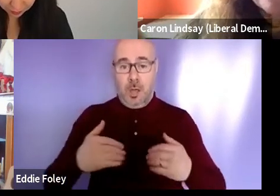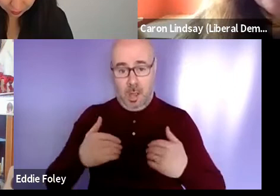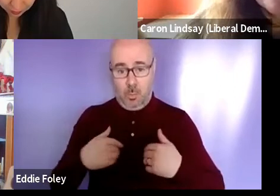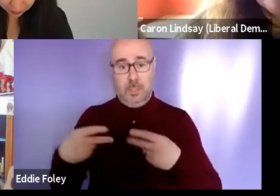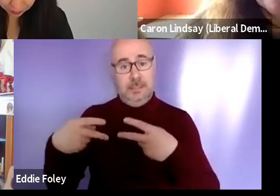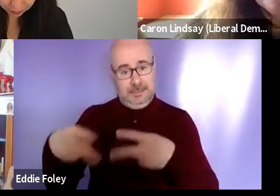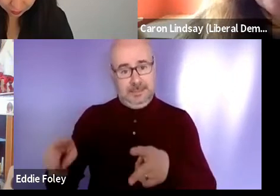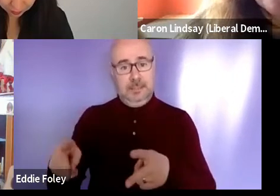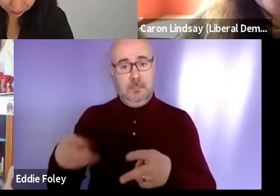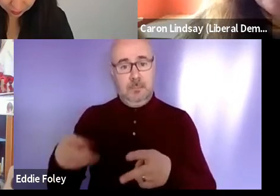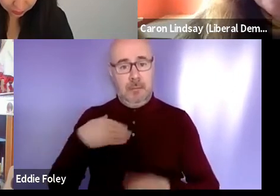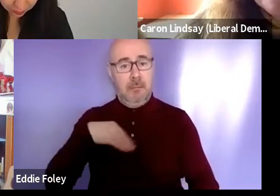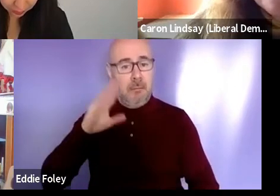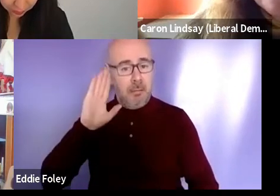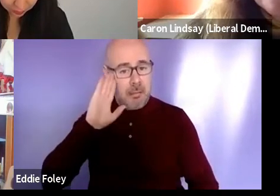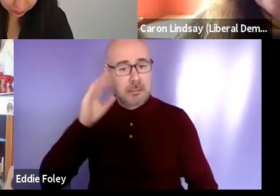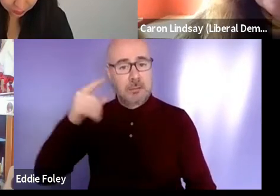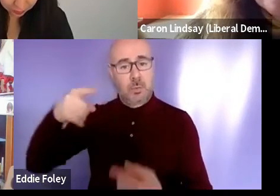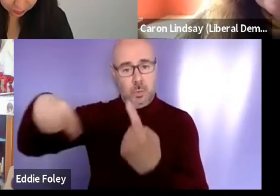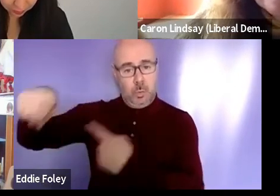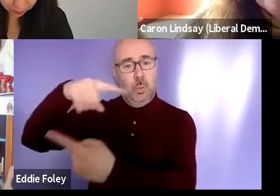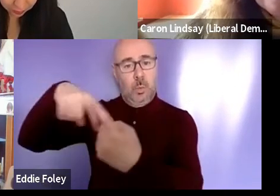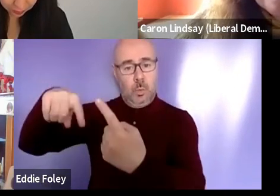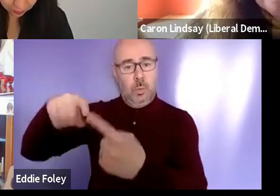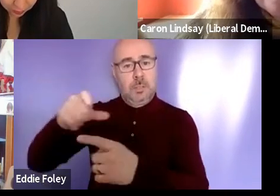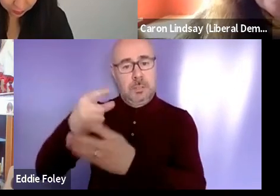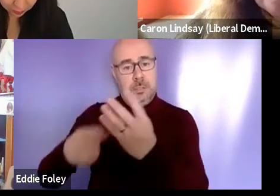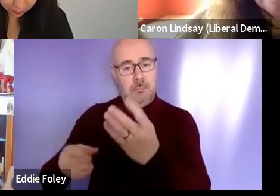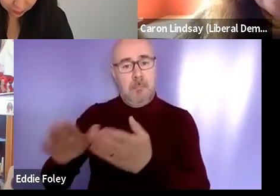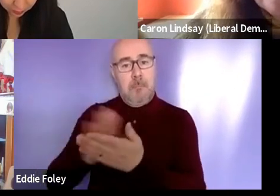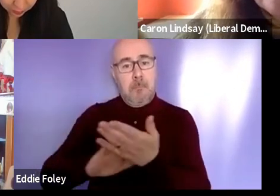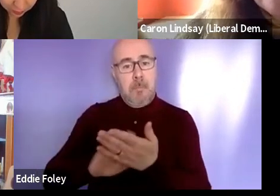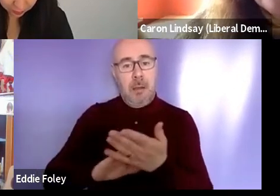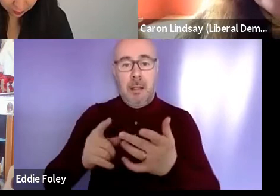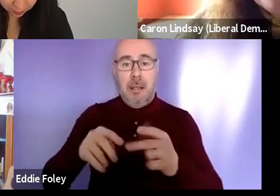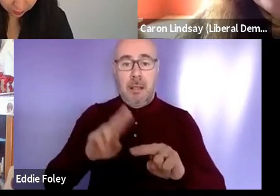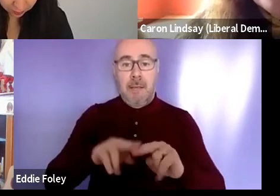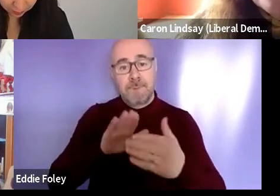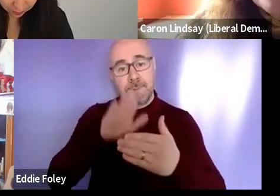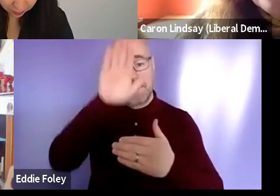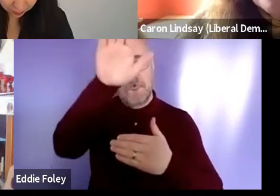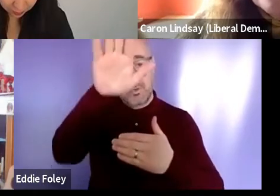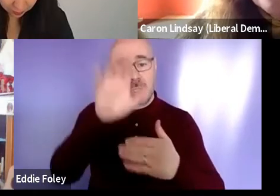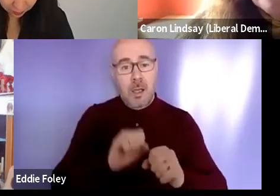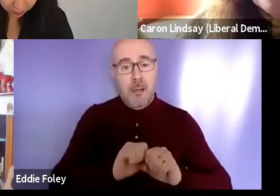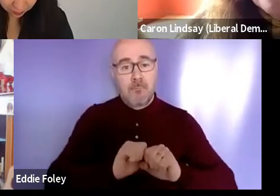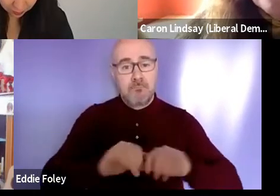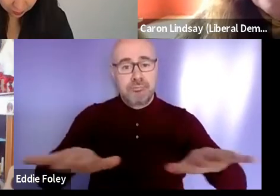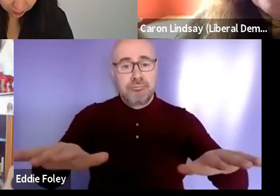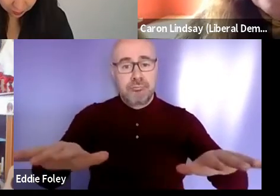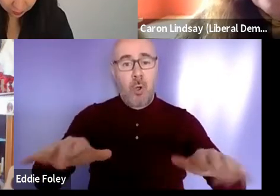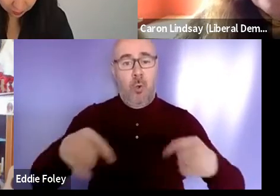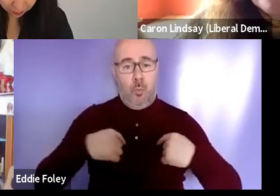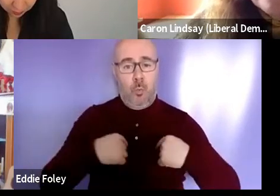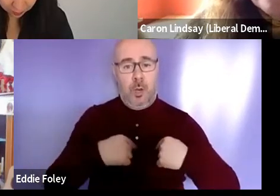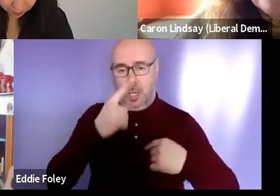lived experience, gives us a far better chance of protection should any event like a pandemic come our way again. Thank